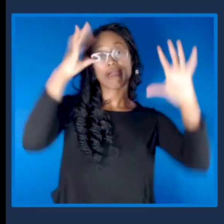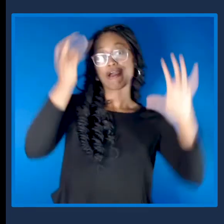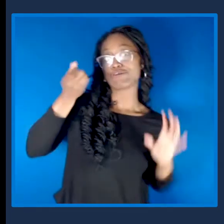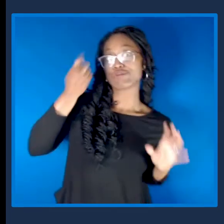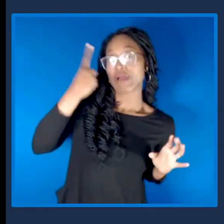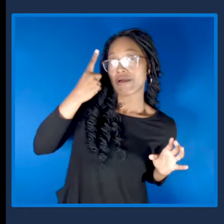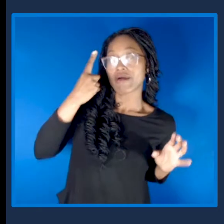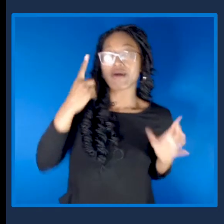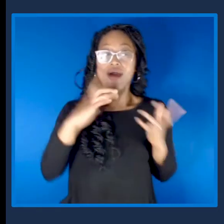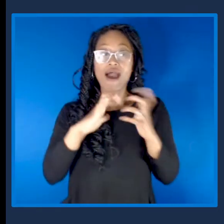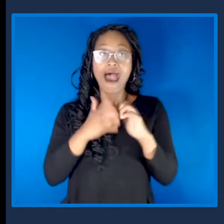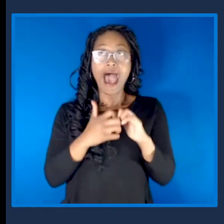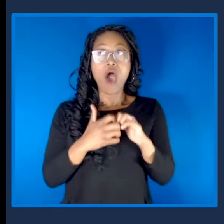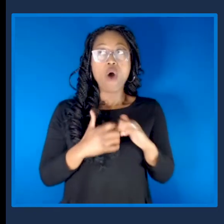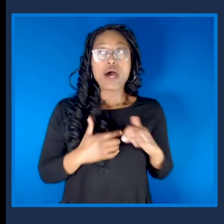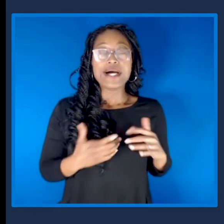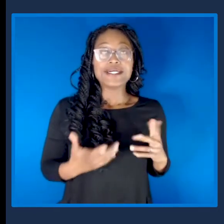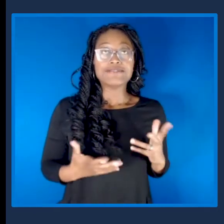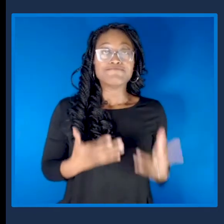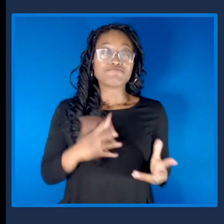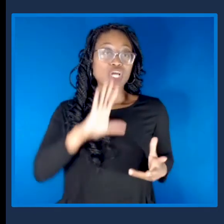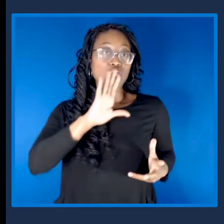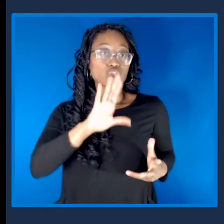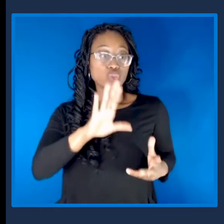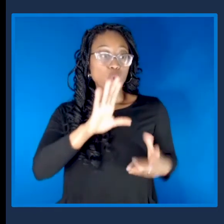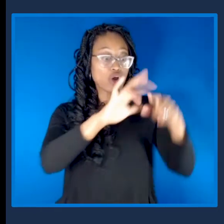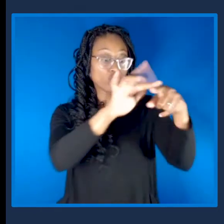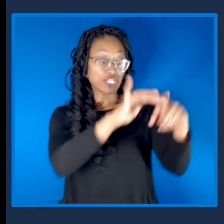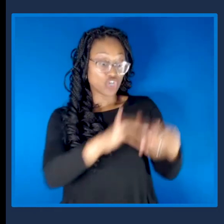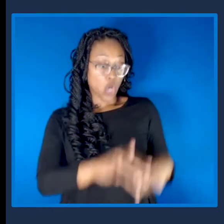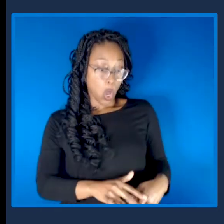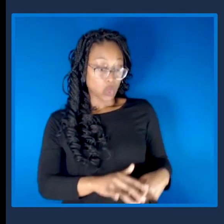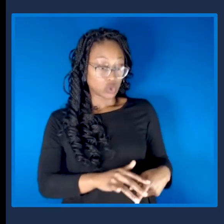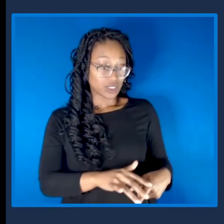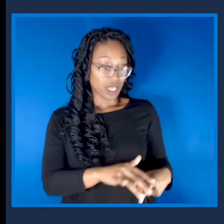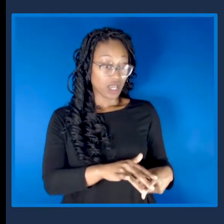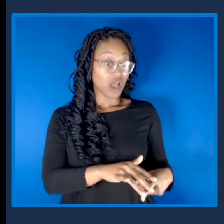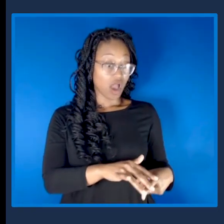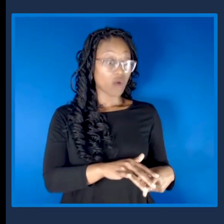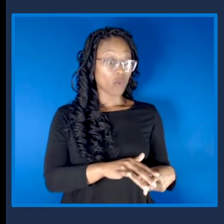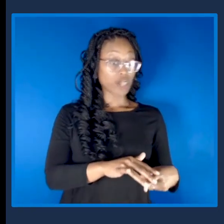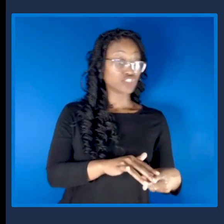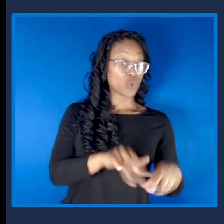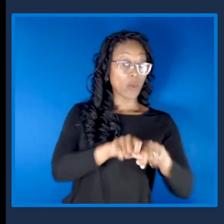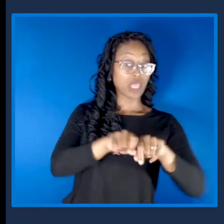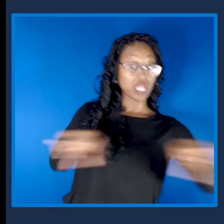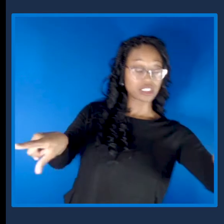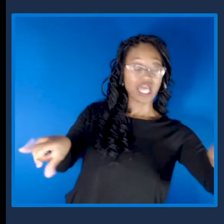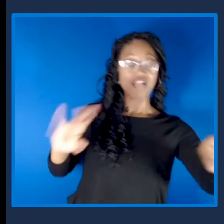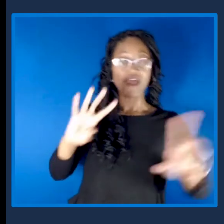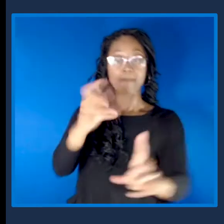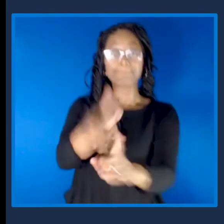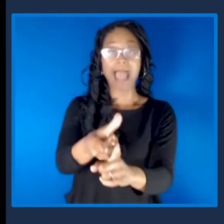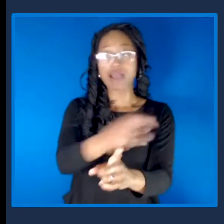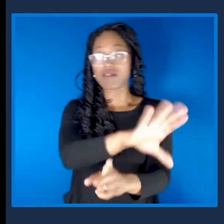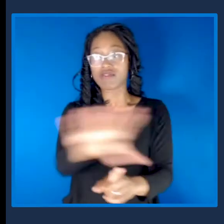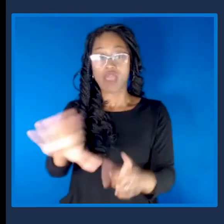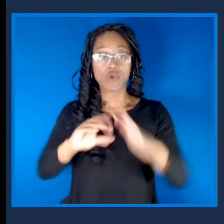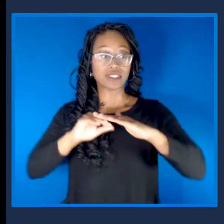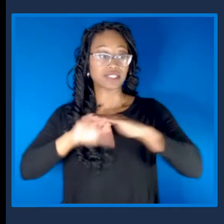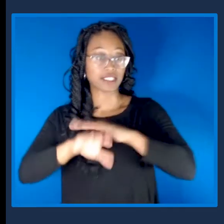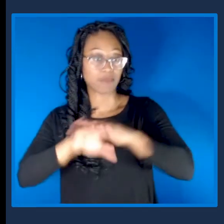how your rendered code impacts the accessibility